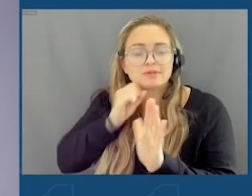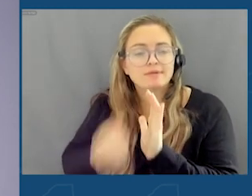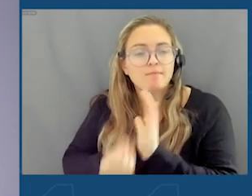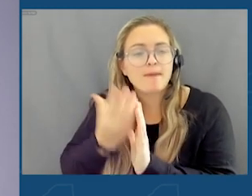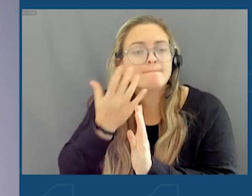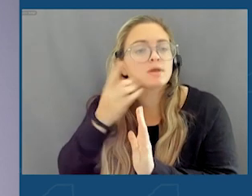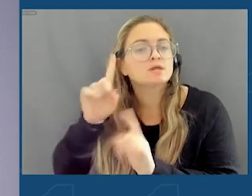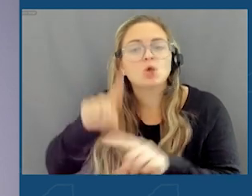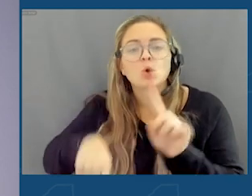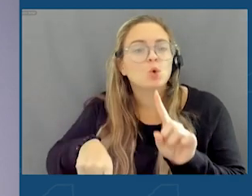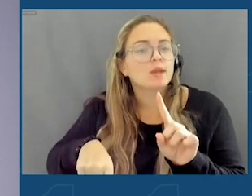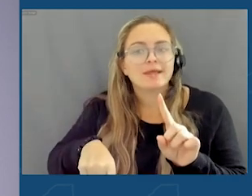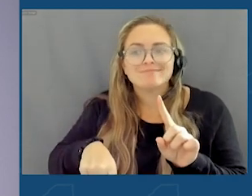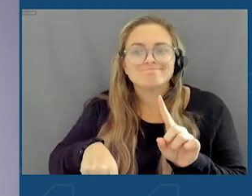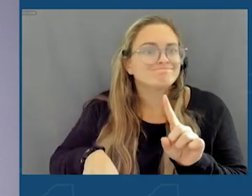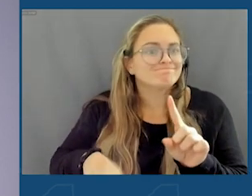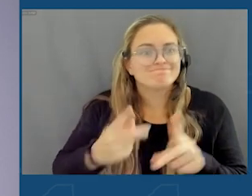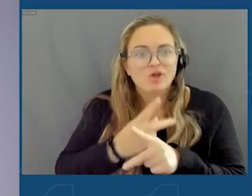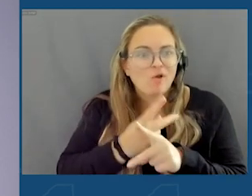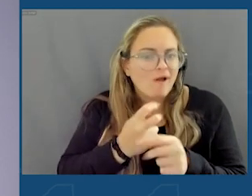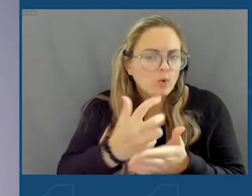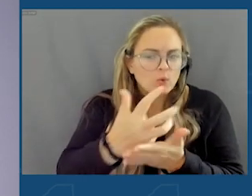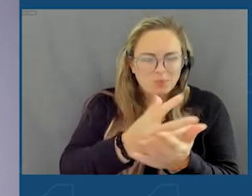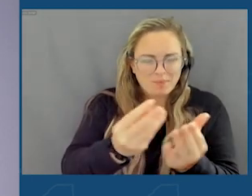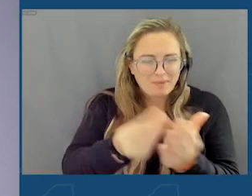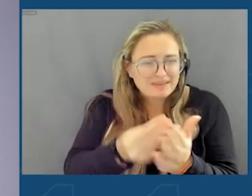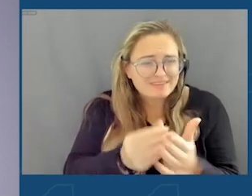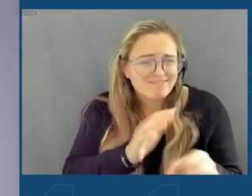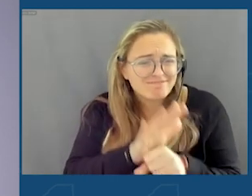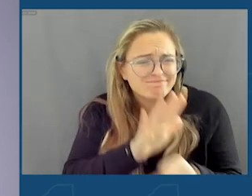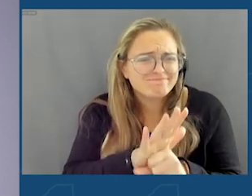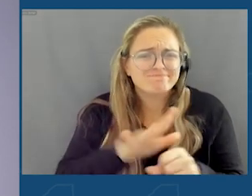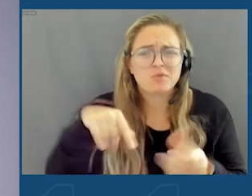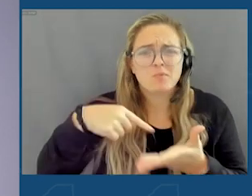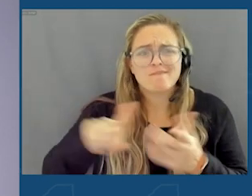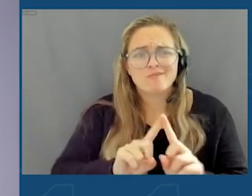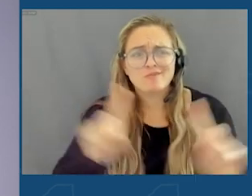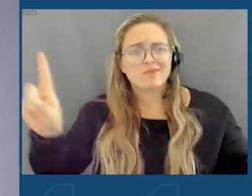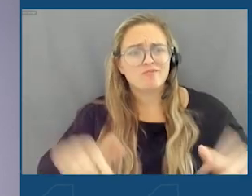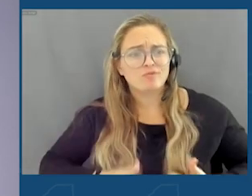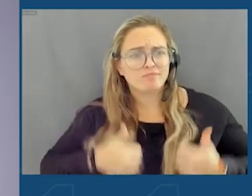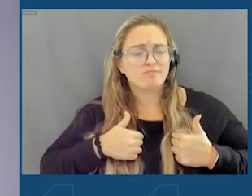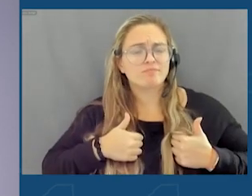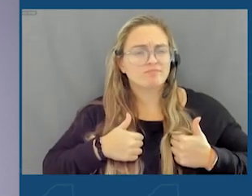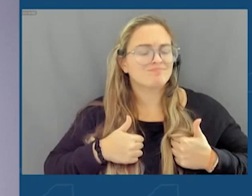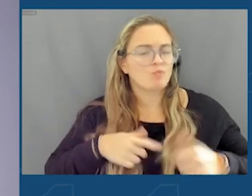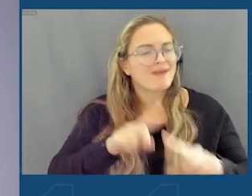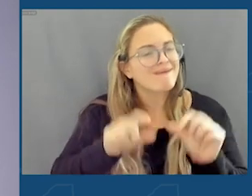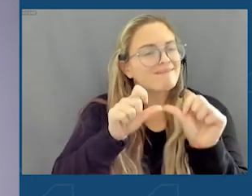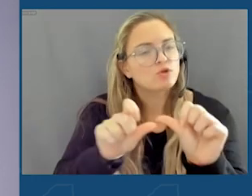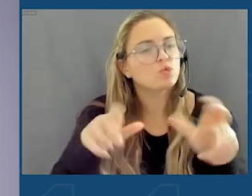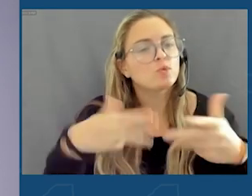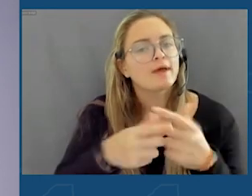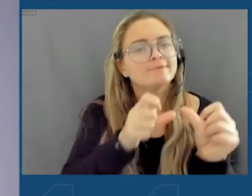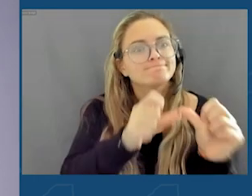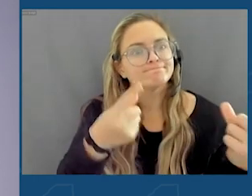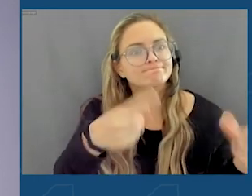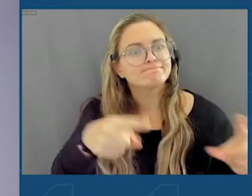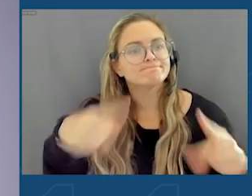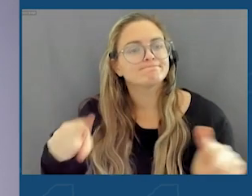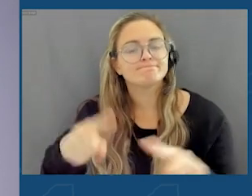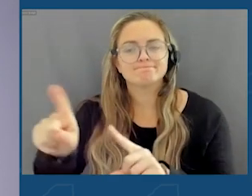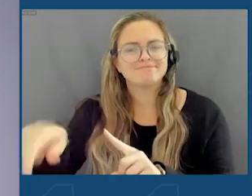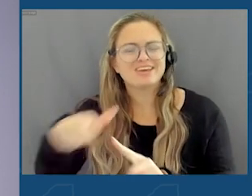they couldn't lift themselves out of it. We will not let that happen to this generation and the next generation. They do not deserve to live in an